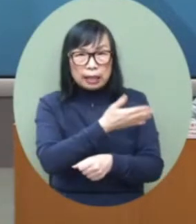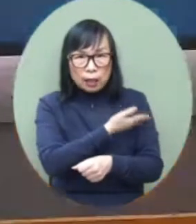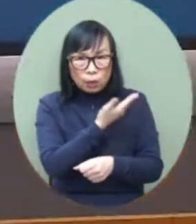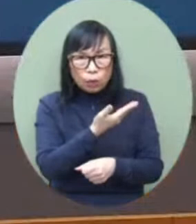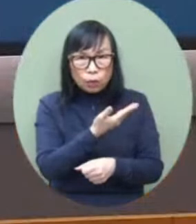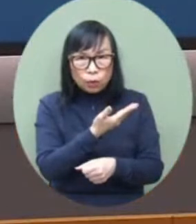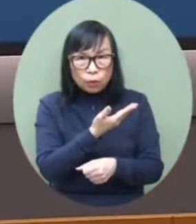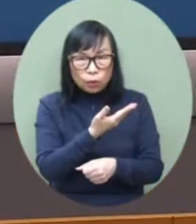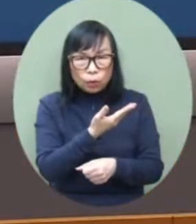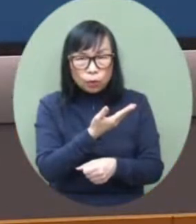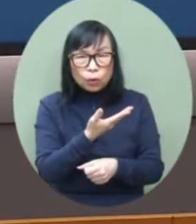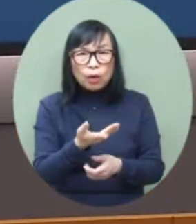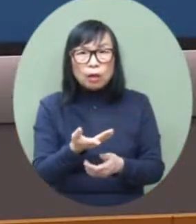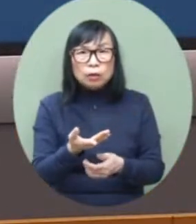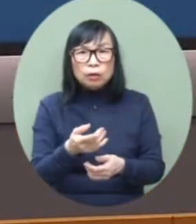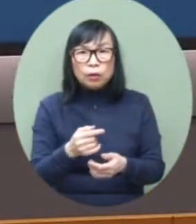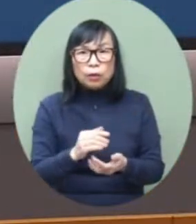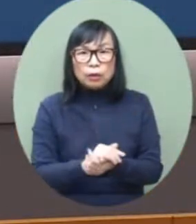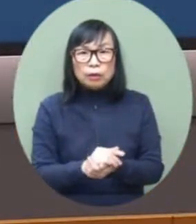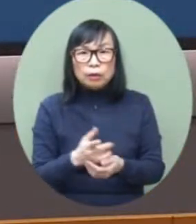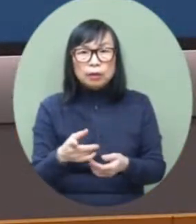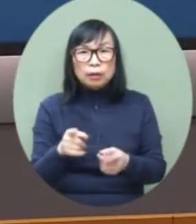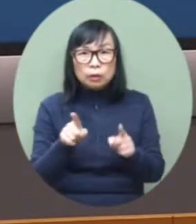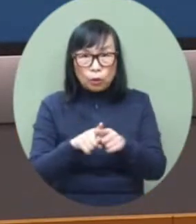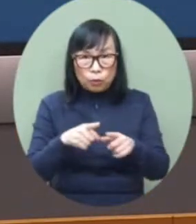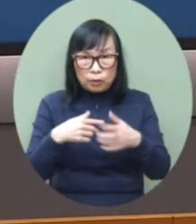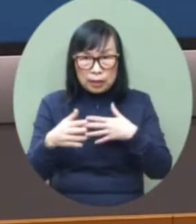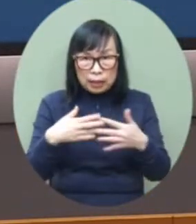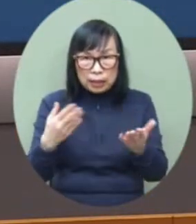Right, in terms of manpower,